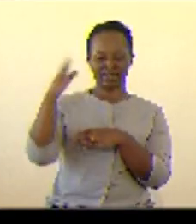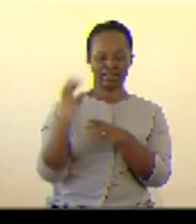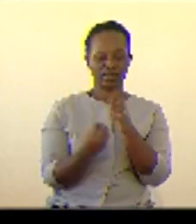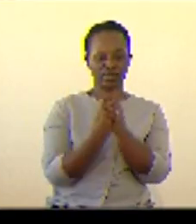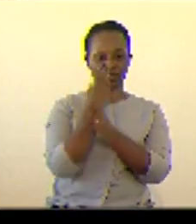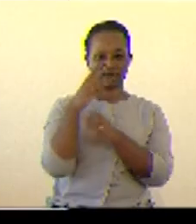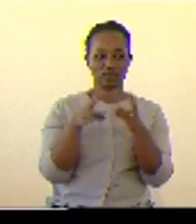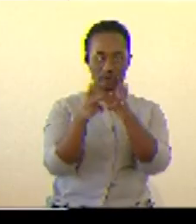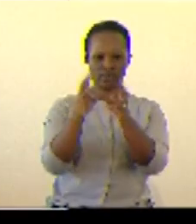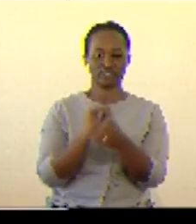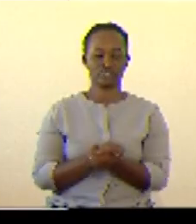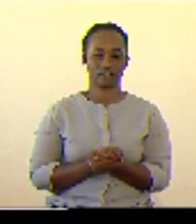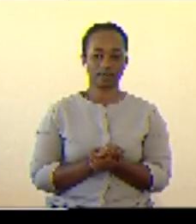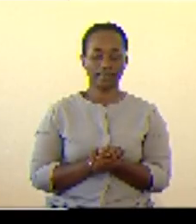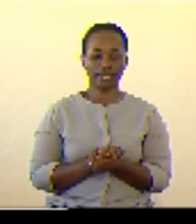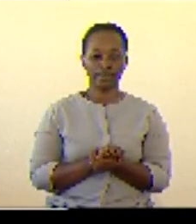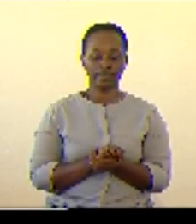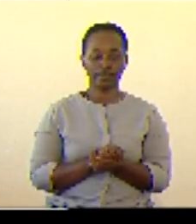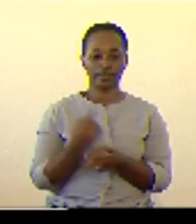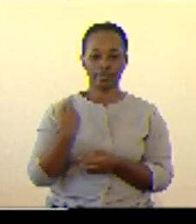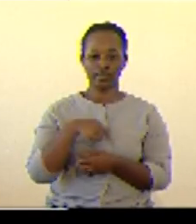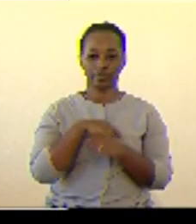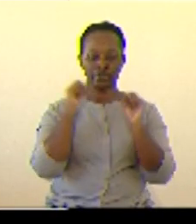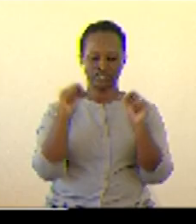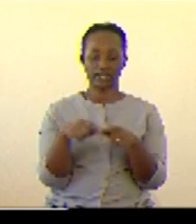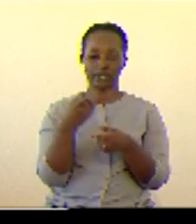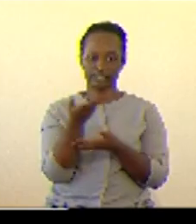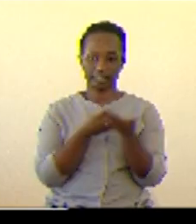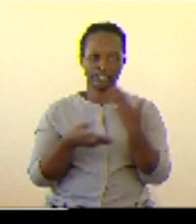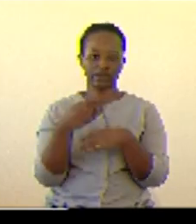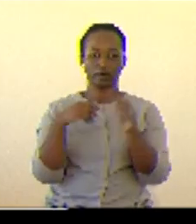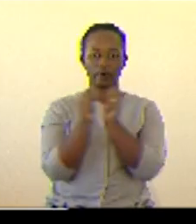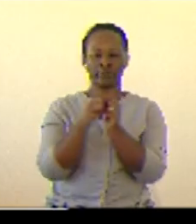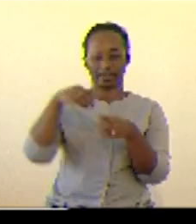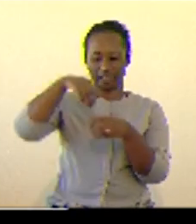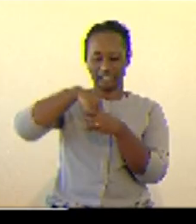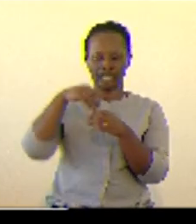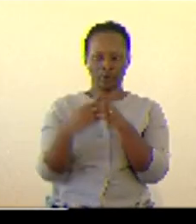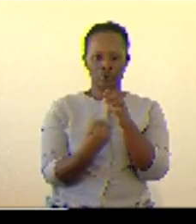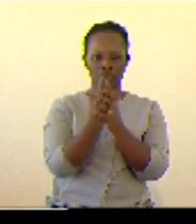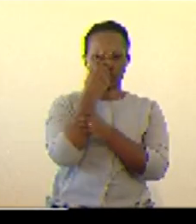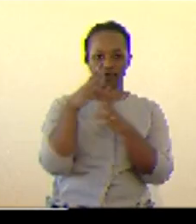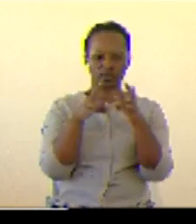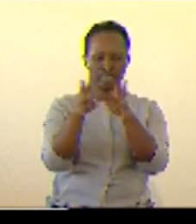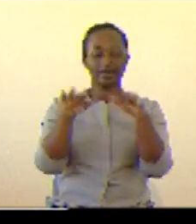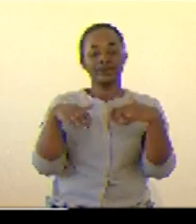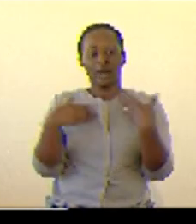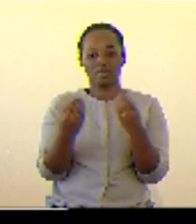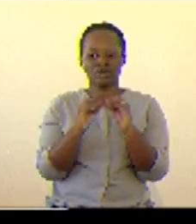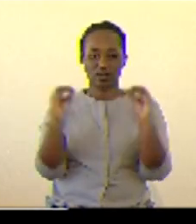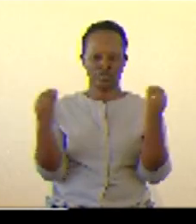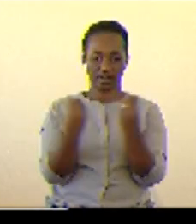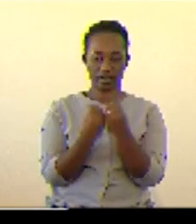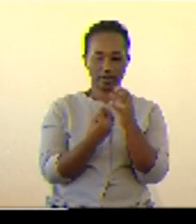growth strategies. So, and we shall begin with internal growth strategies or organic growth